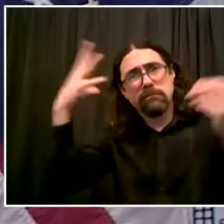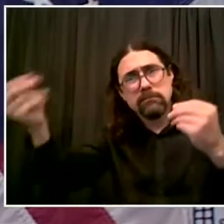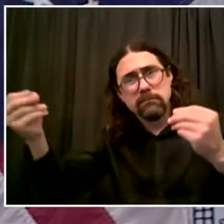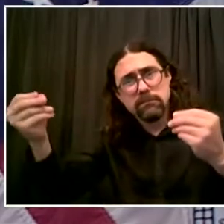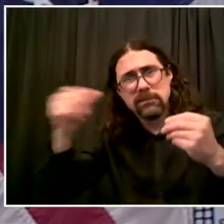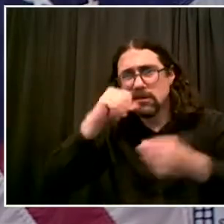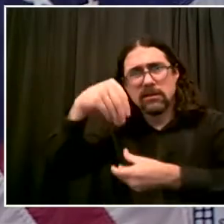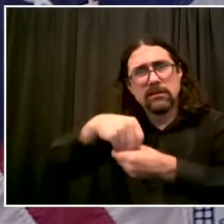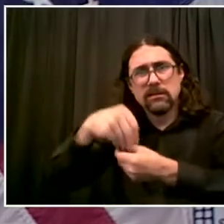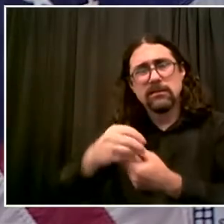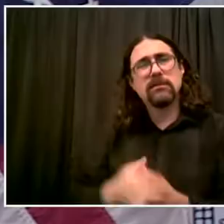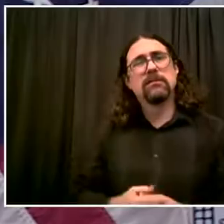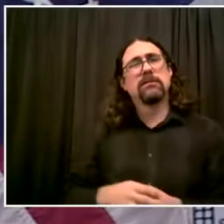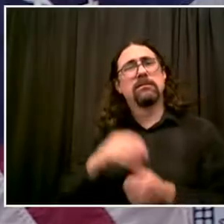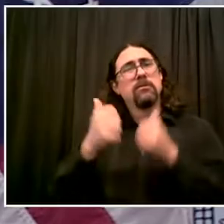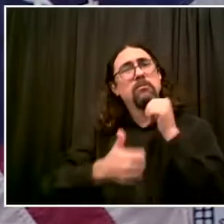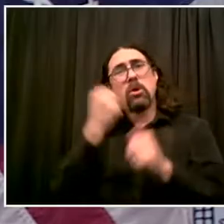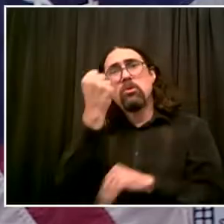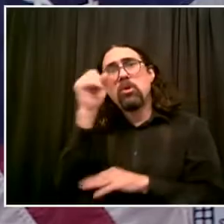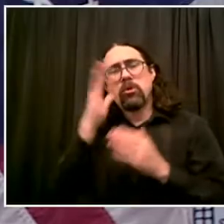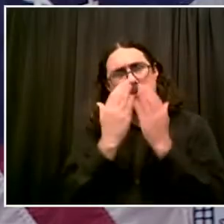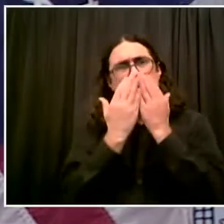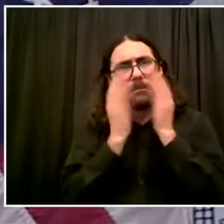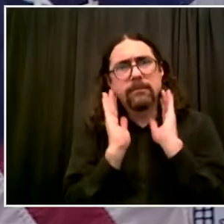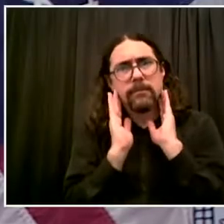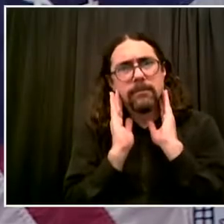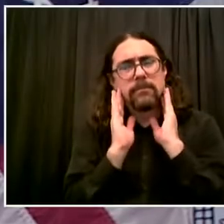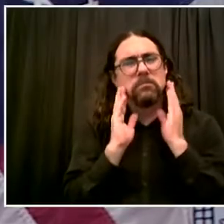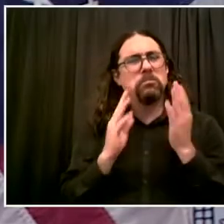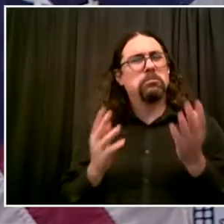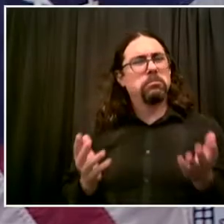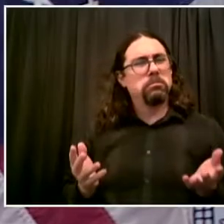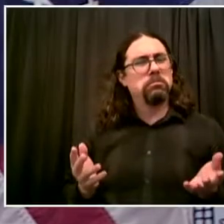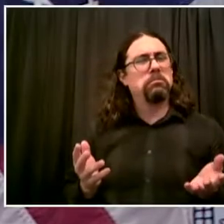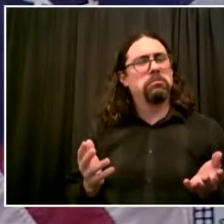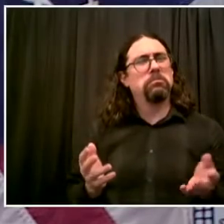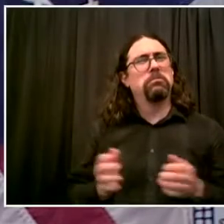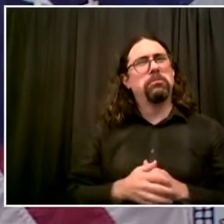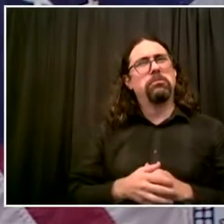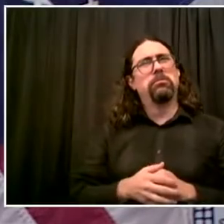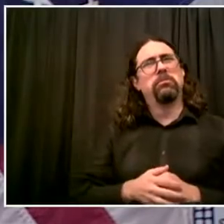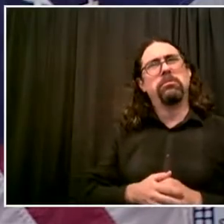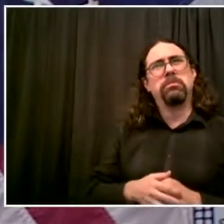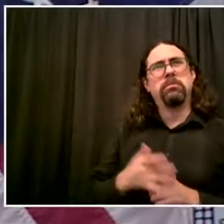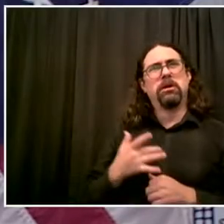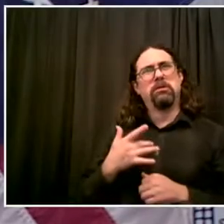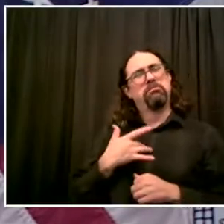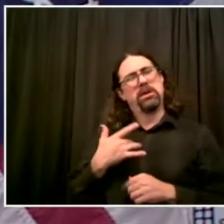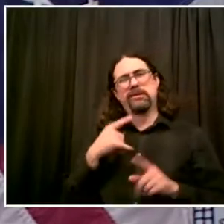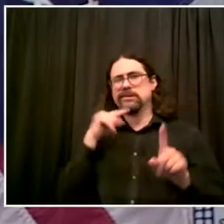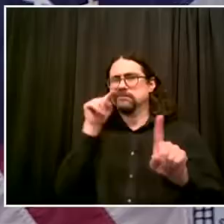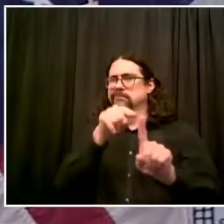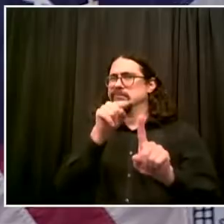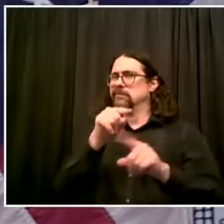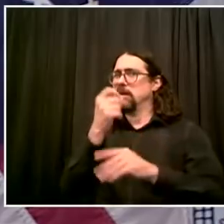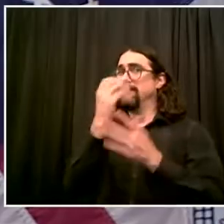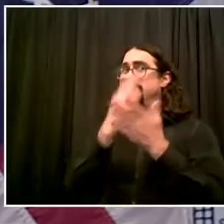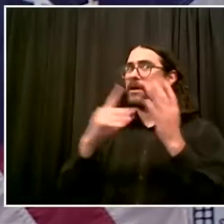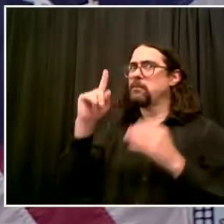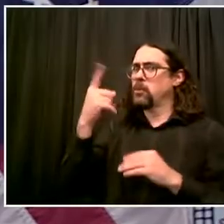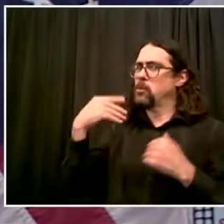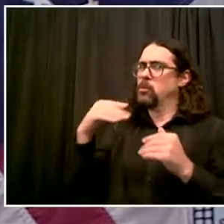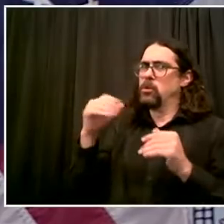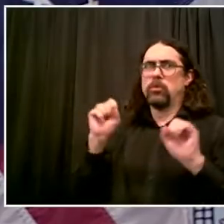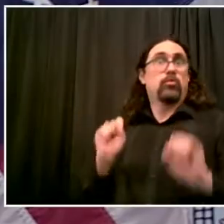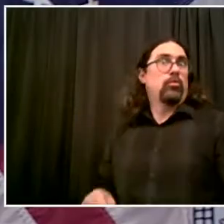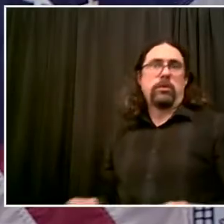more what would the impact would be of phase one on our overall health dynamics. And as you saw with today's indicators, pretty good as of